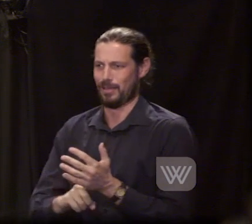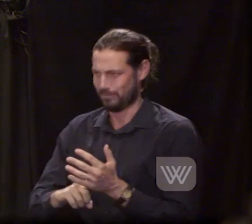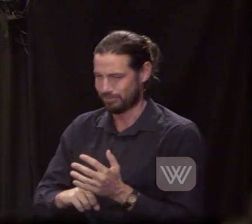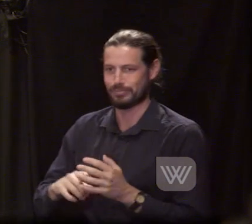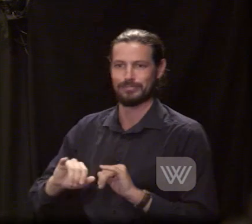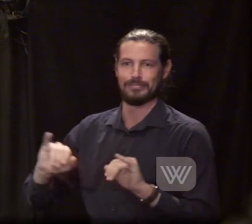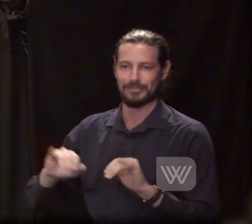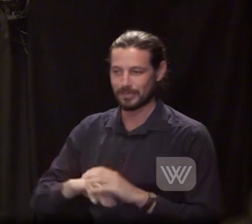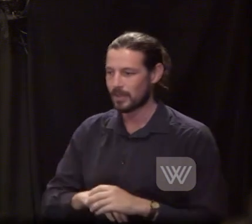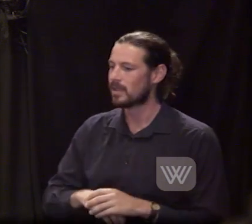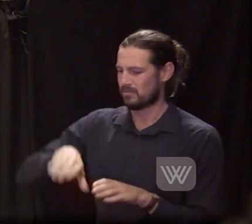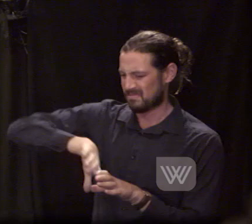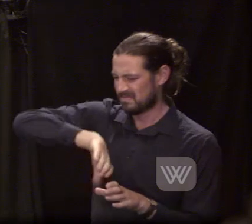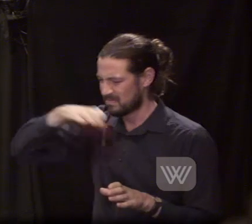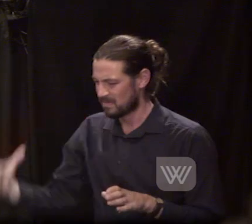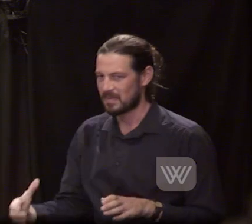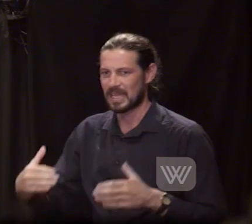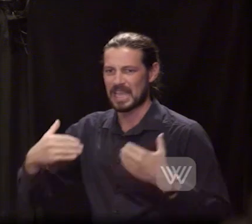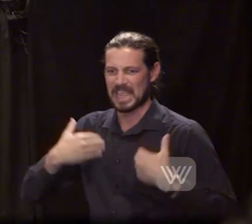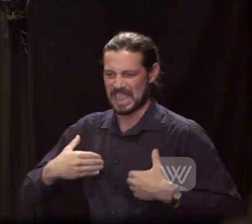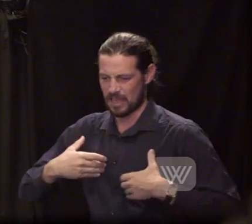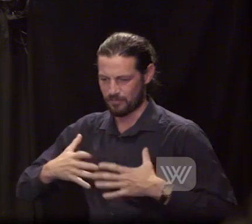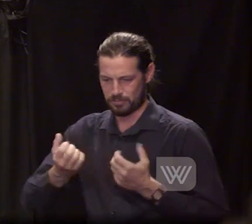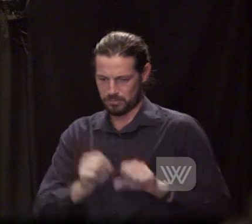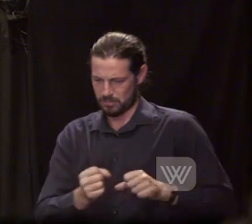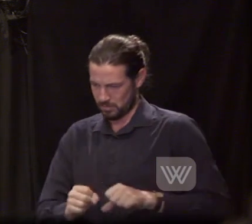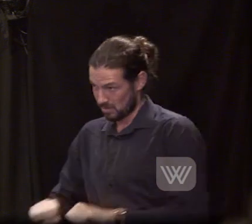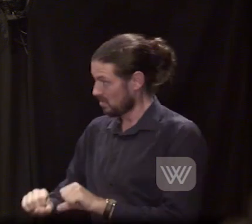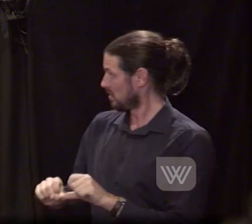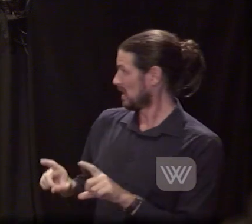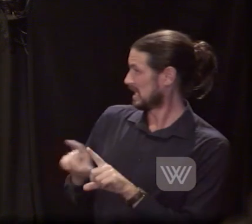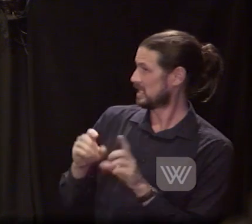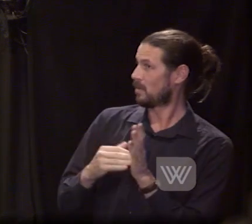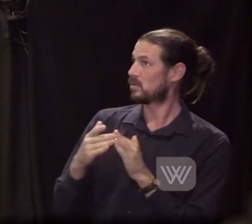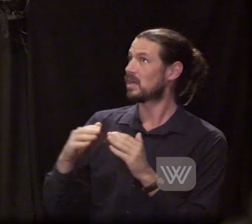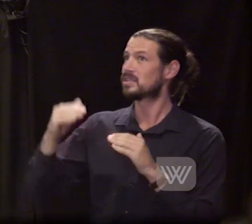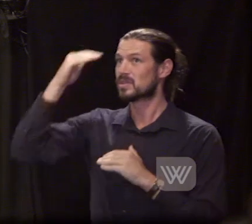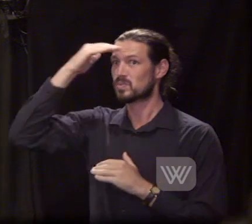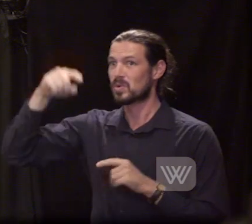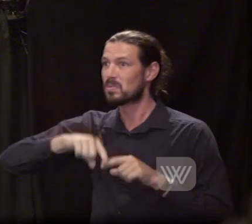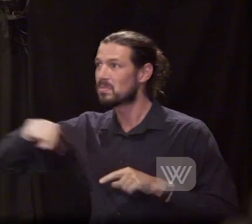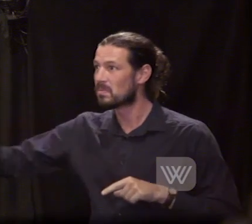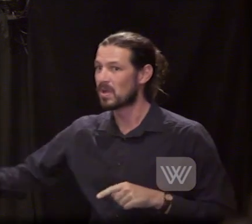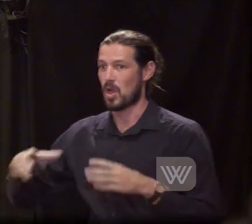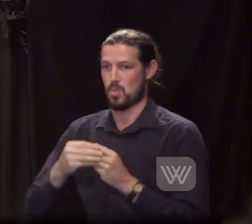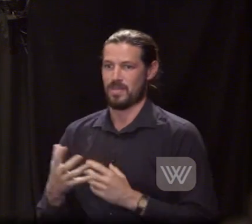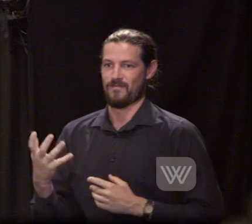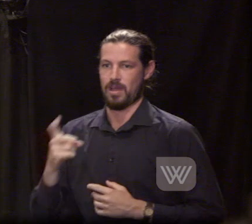Sealed in an isolated dome about the width of this room with 5